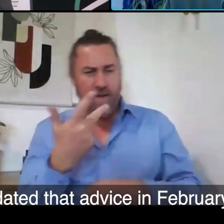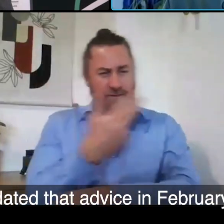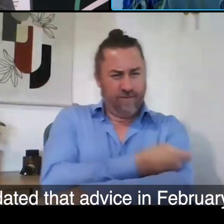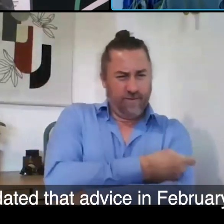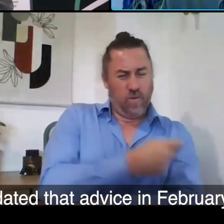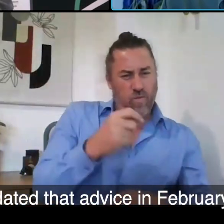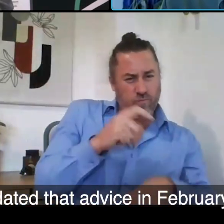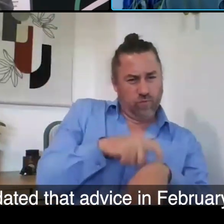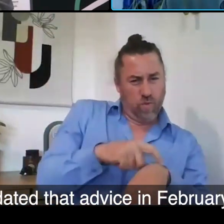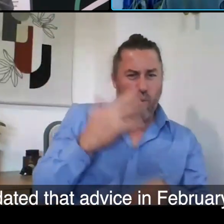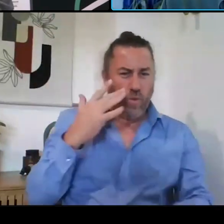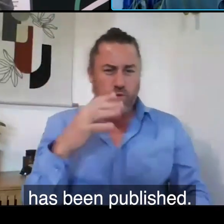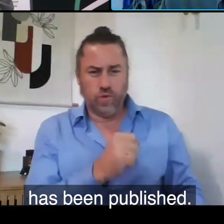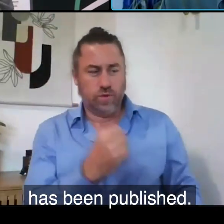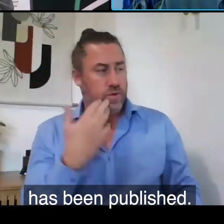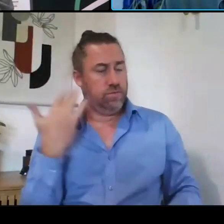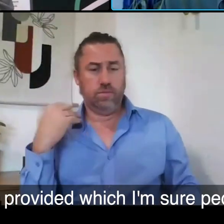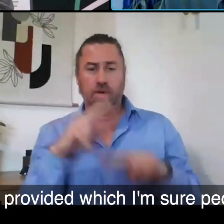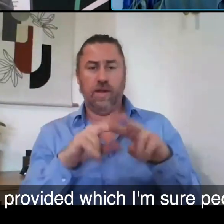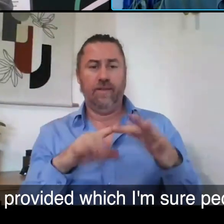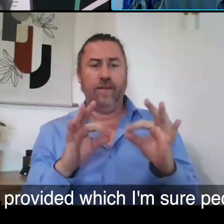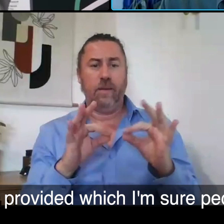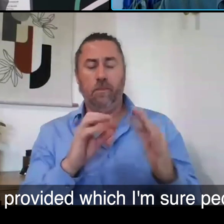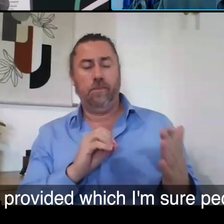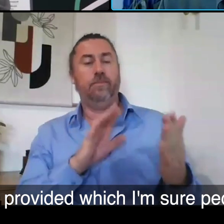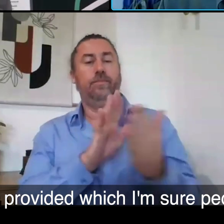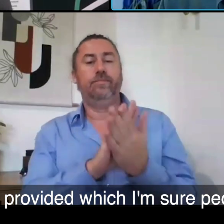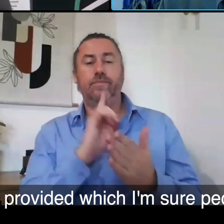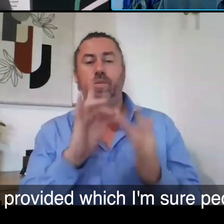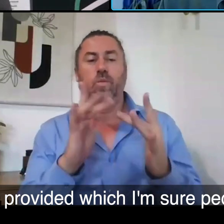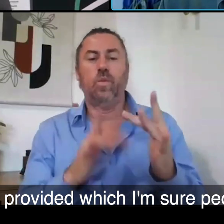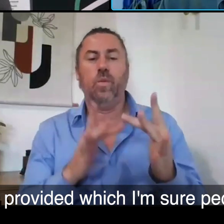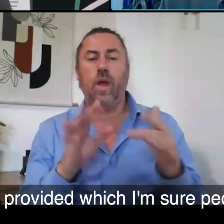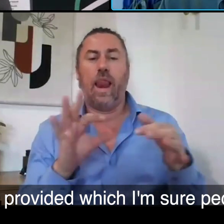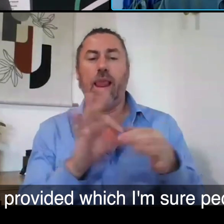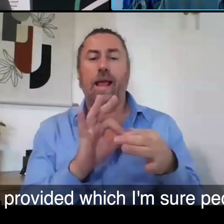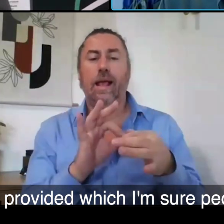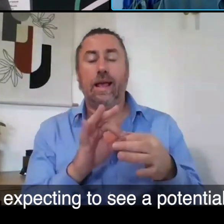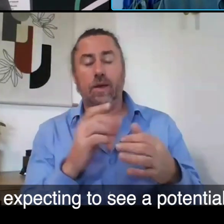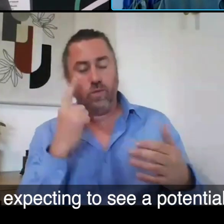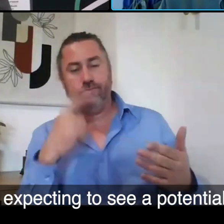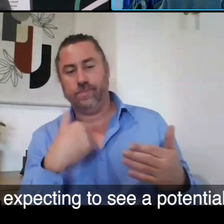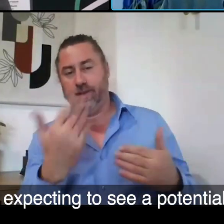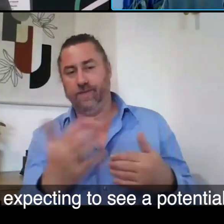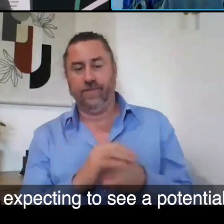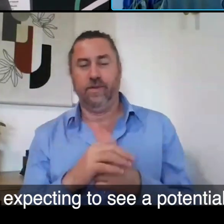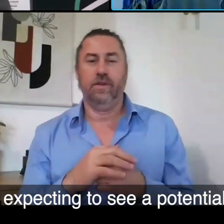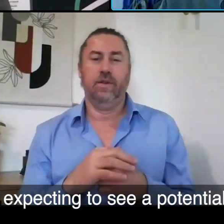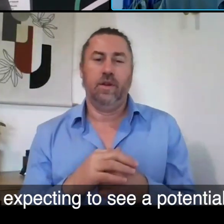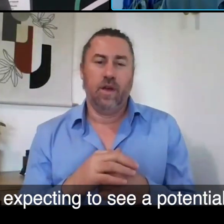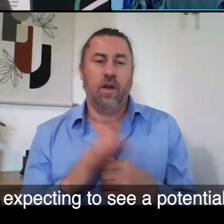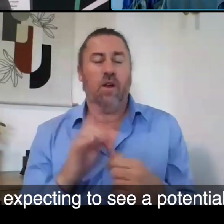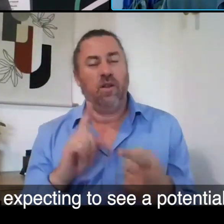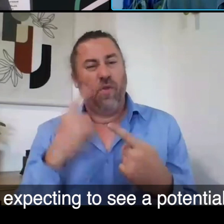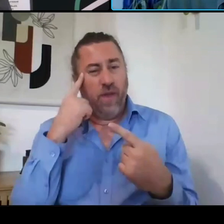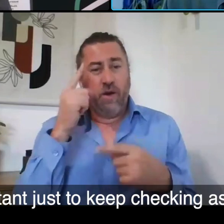that advice in February, and as has been published, the links will be provided, which I'm sure people have seen. We're still expecting to see